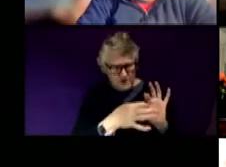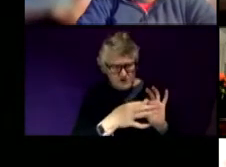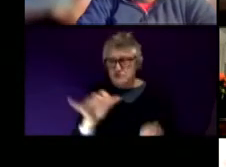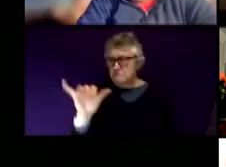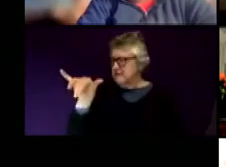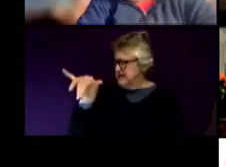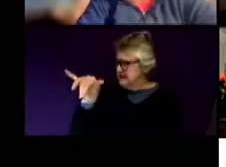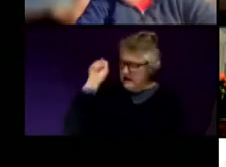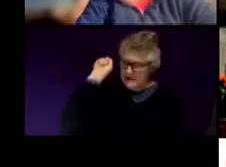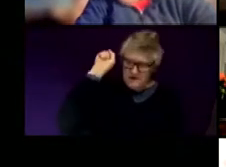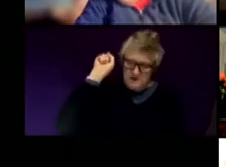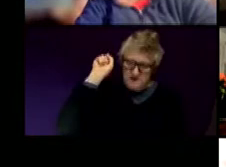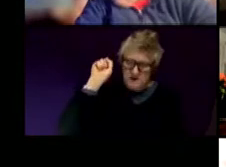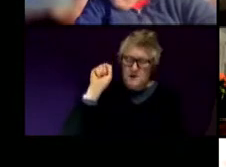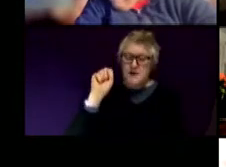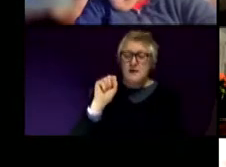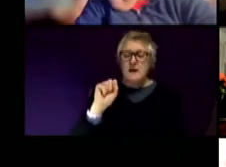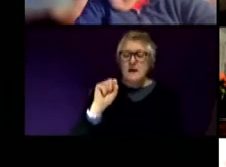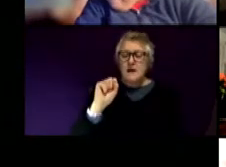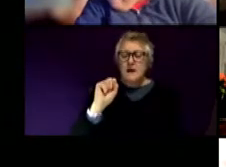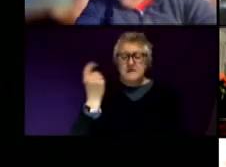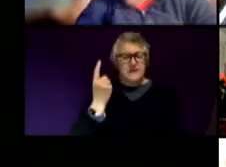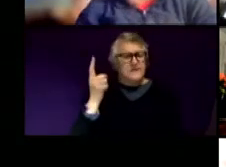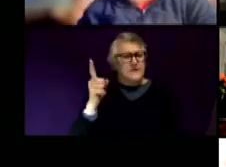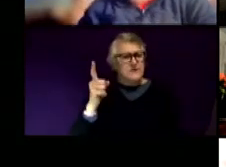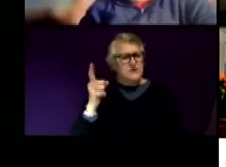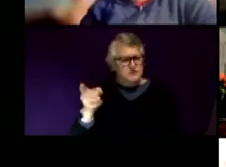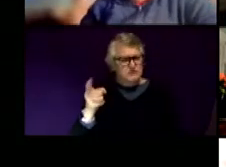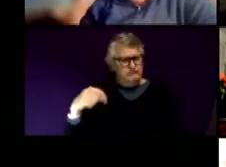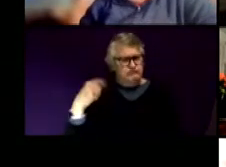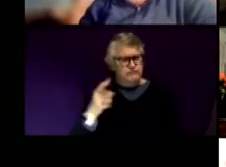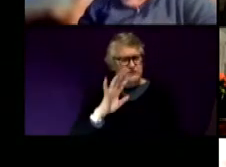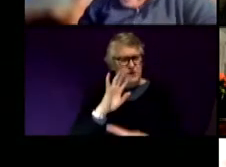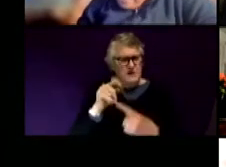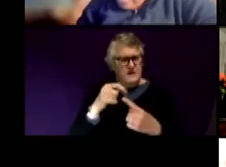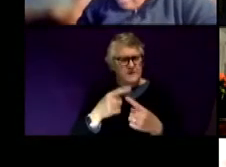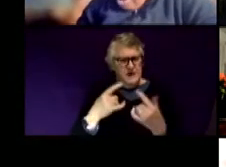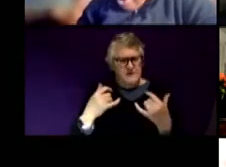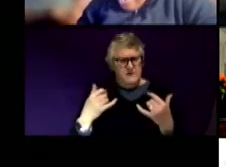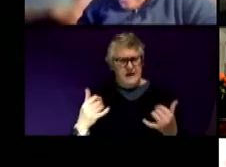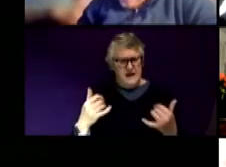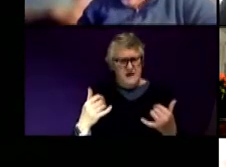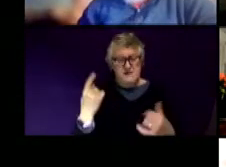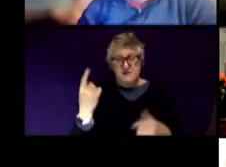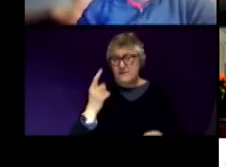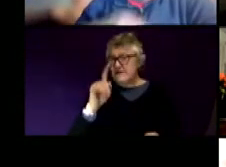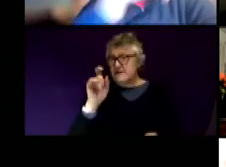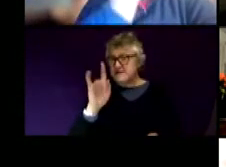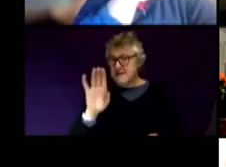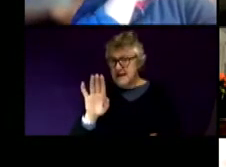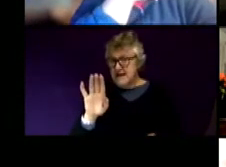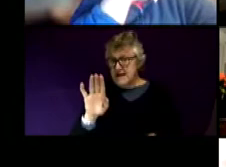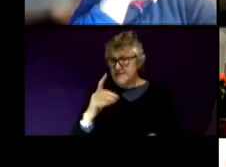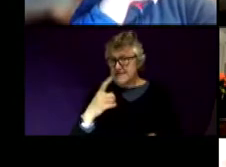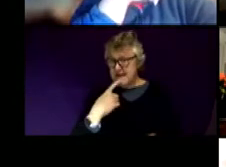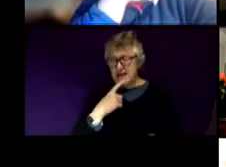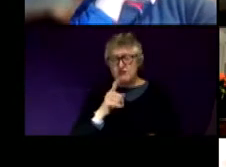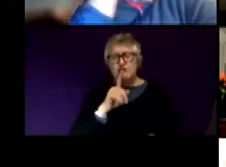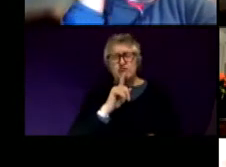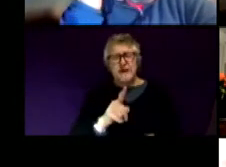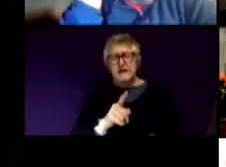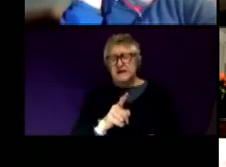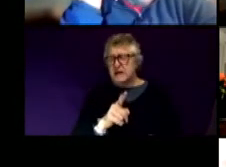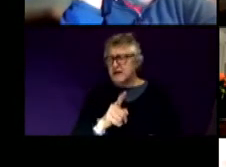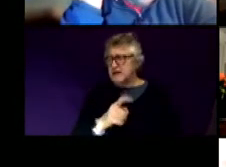Something that y'all been talking about now, and with what Zainab said, really makes me want to ask this question. When